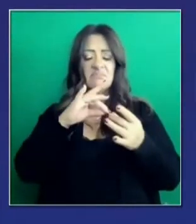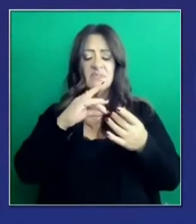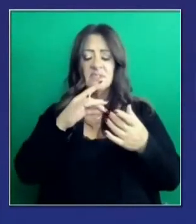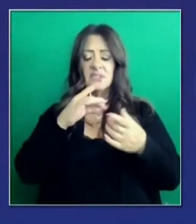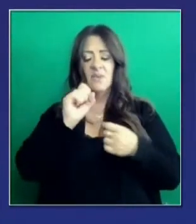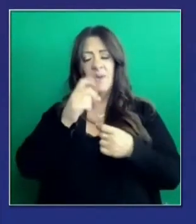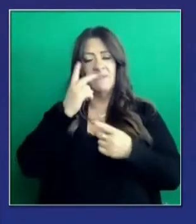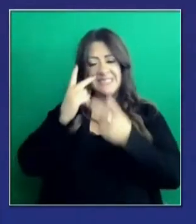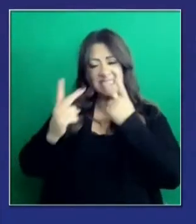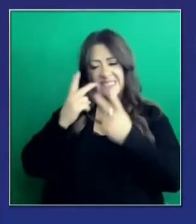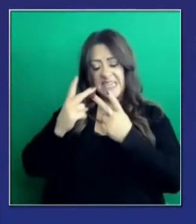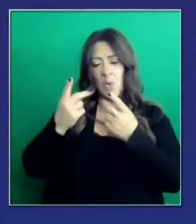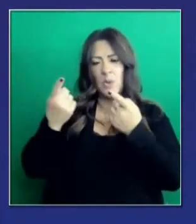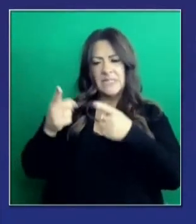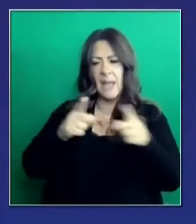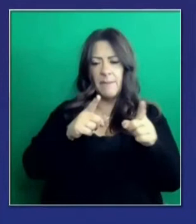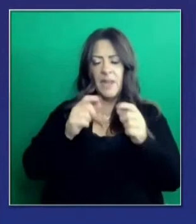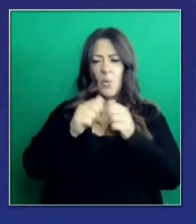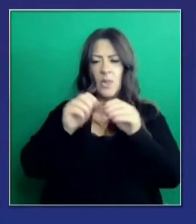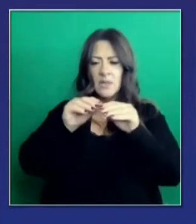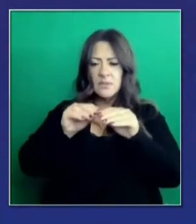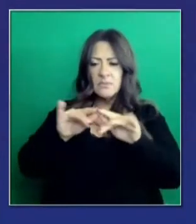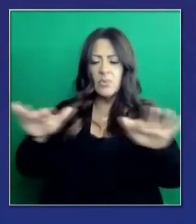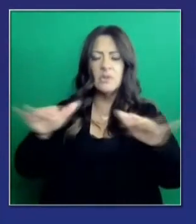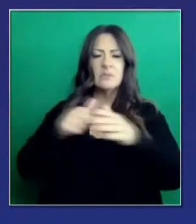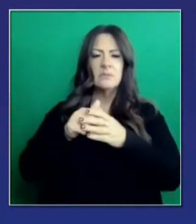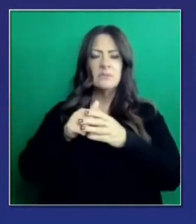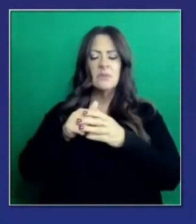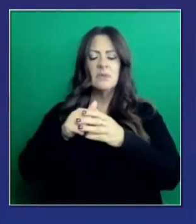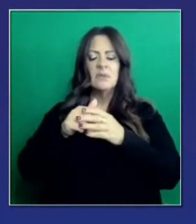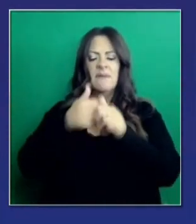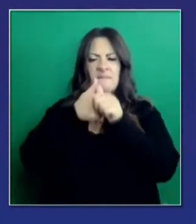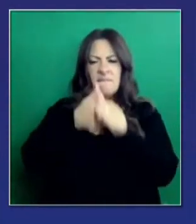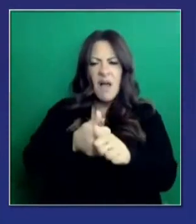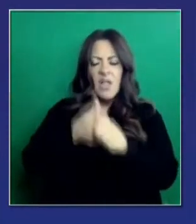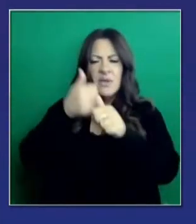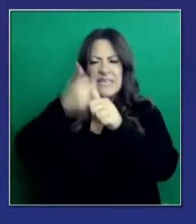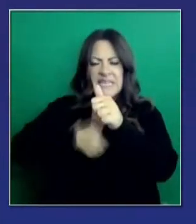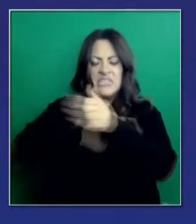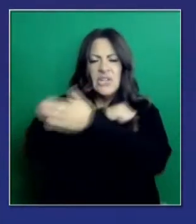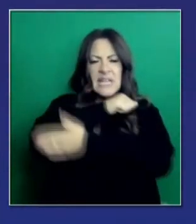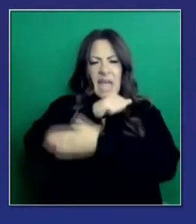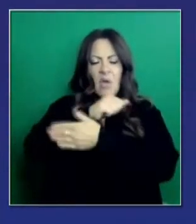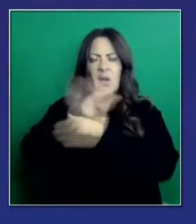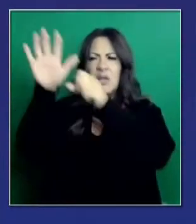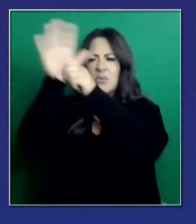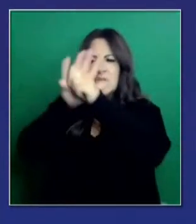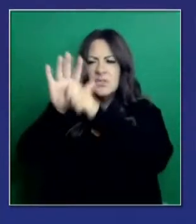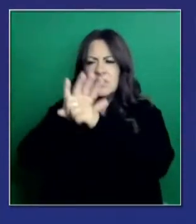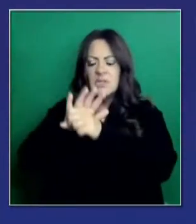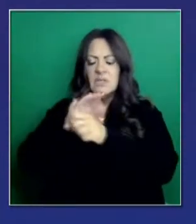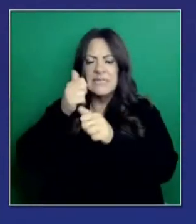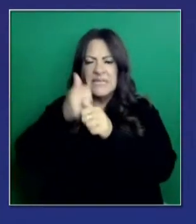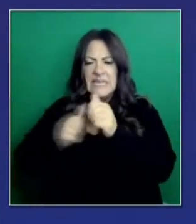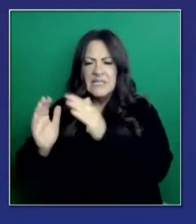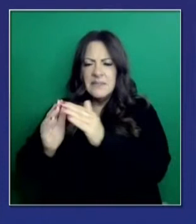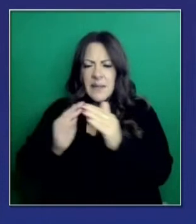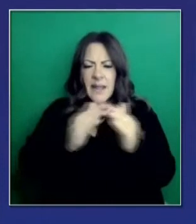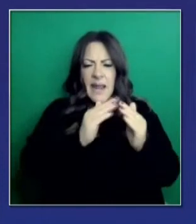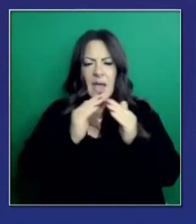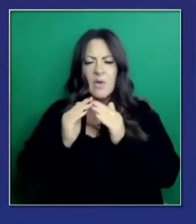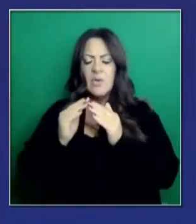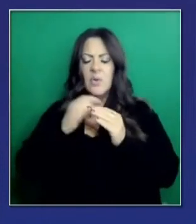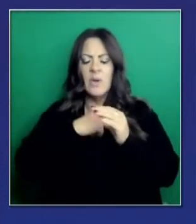with cases across the state, region by region, county by county, frankly, community by community in so many places,